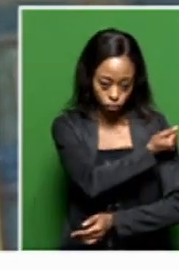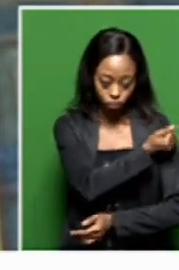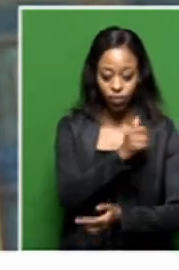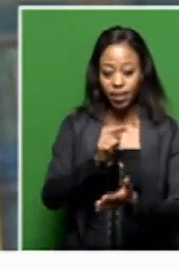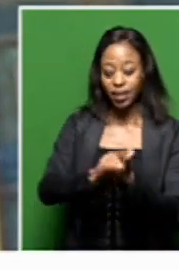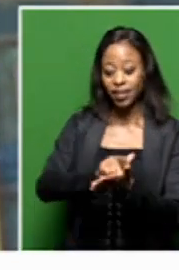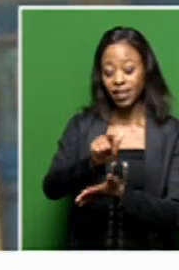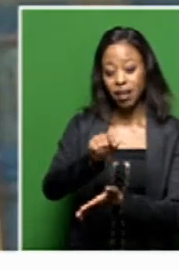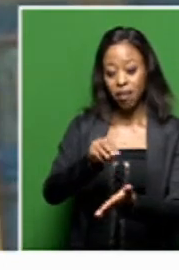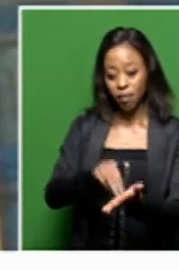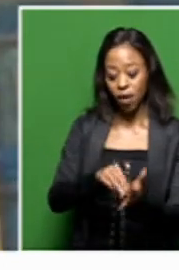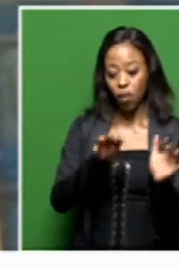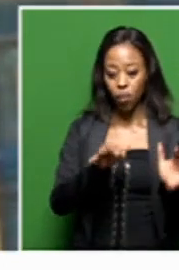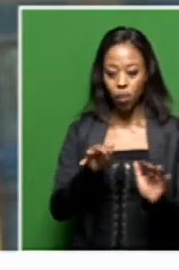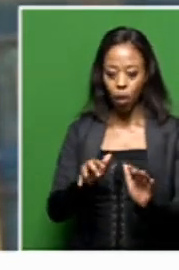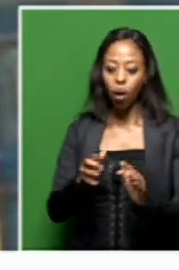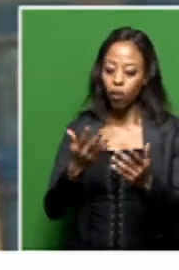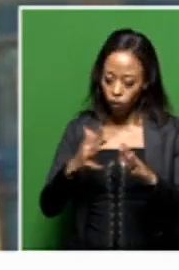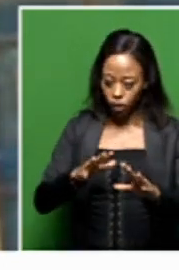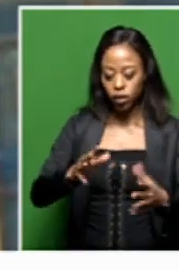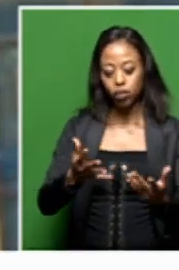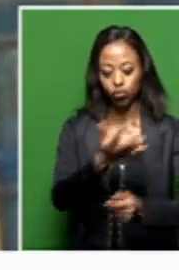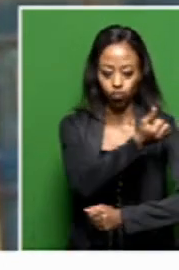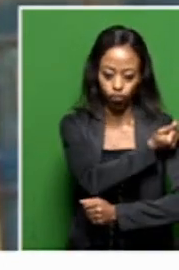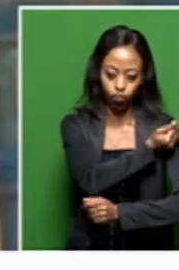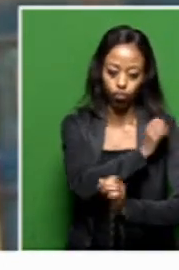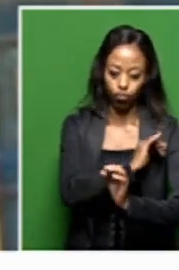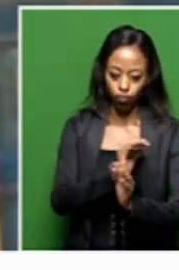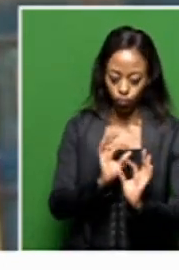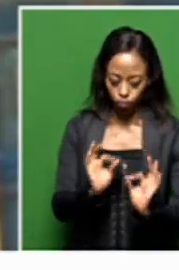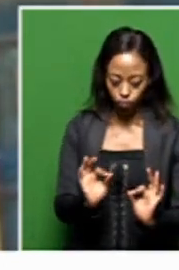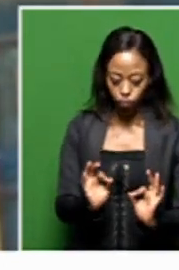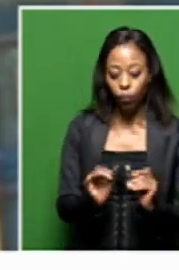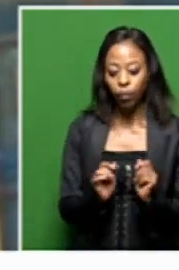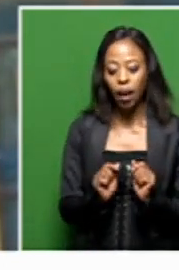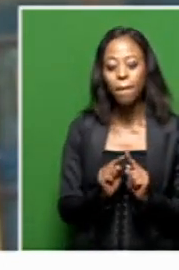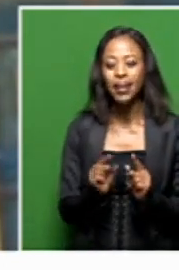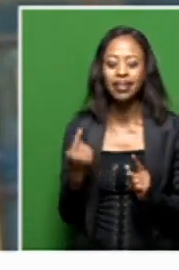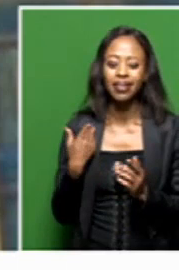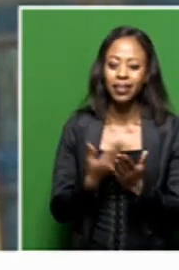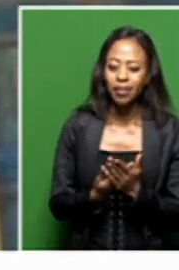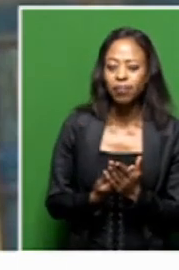million people who have been vaccinated. So the good news, although we haven't